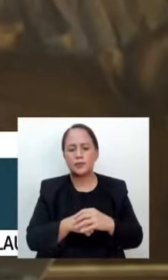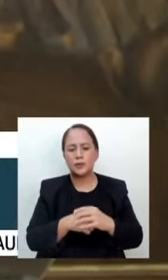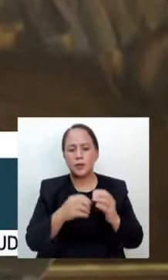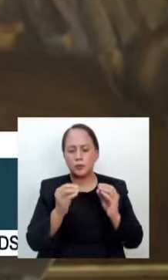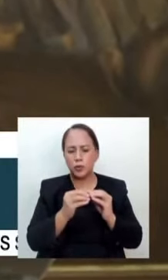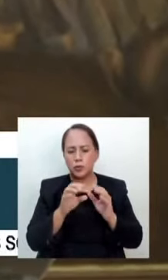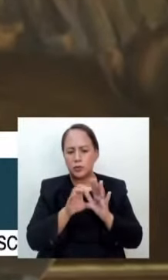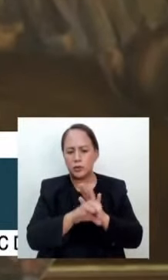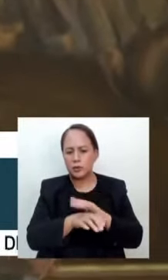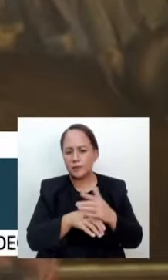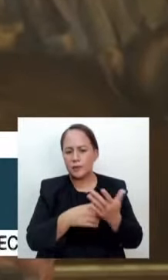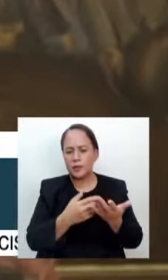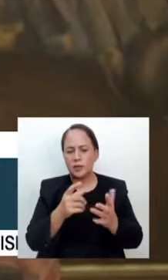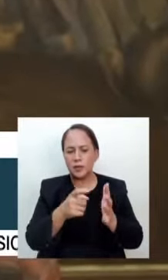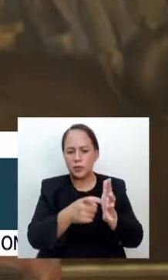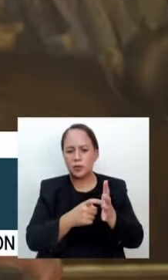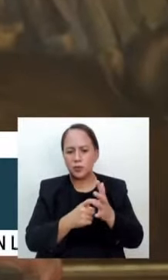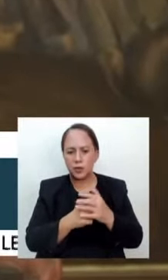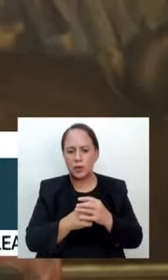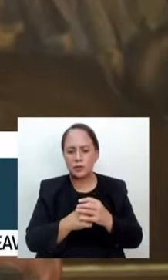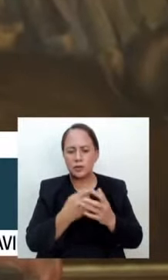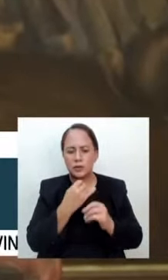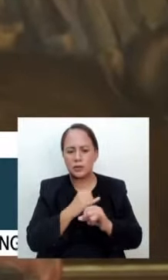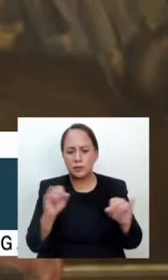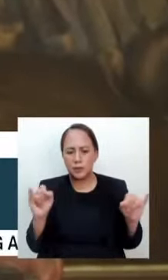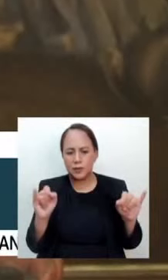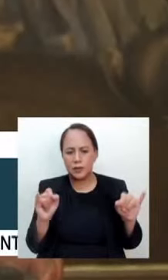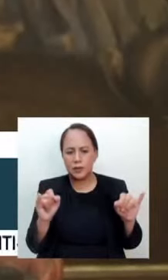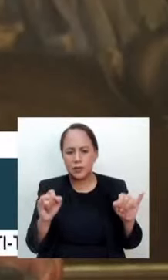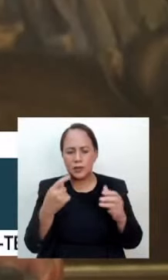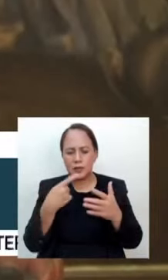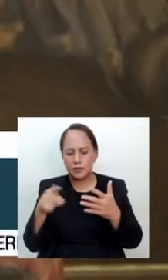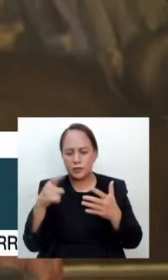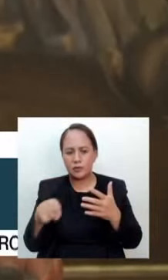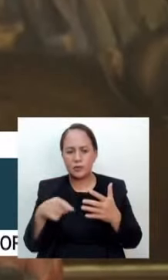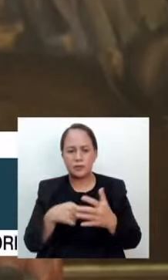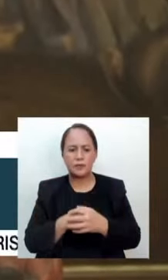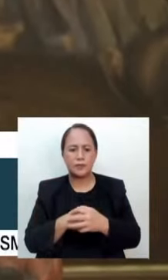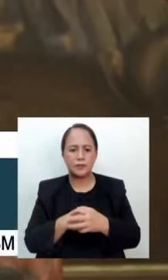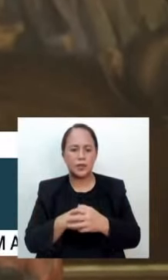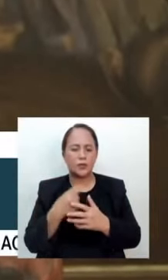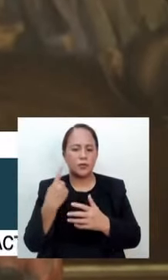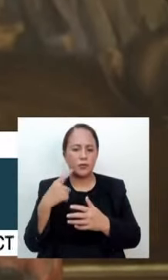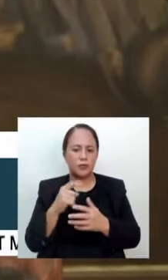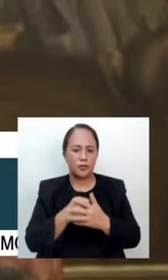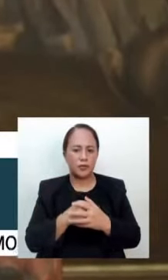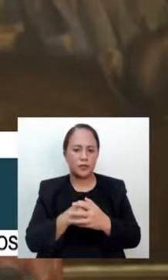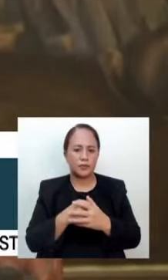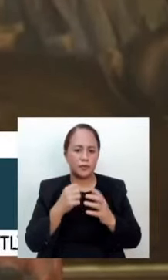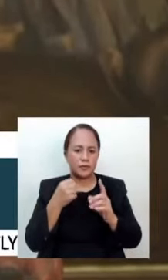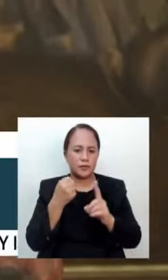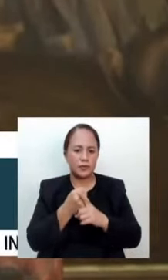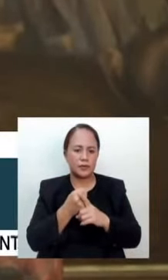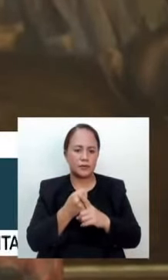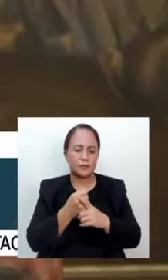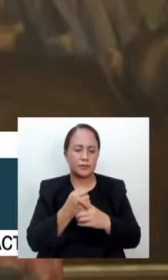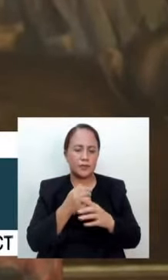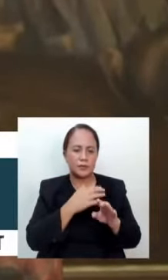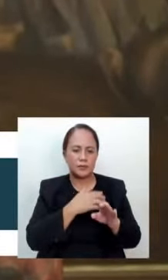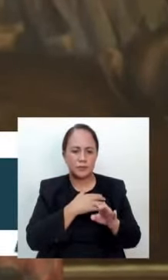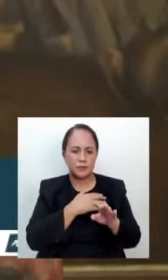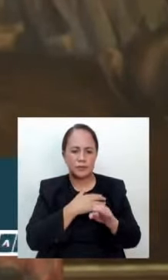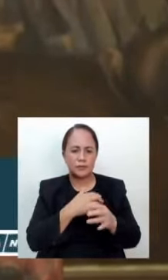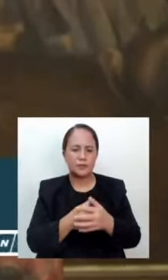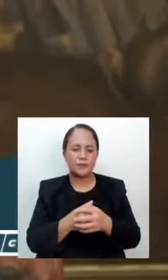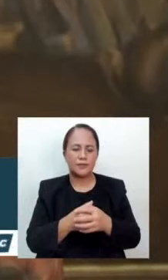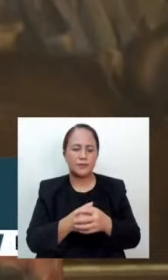they require independent investigation for effective accountability.